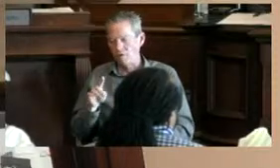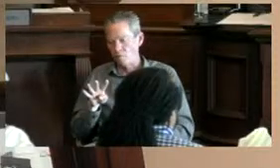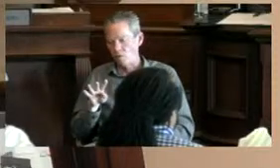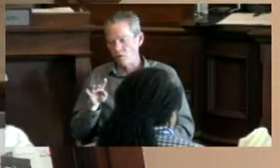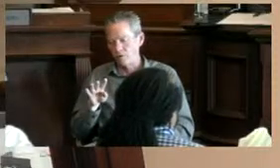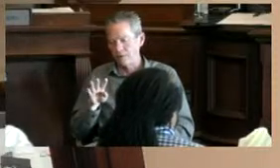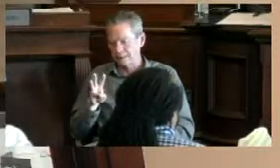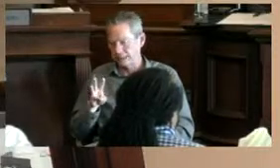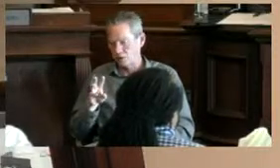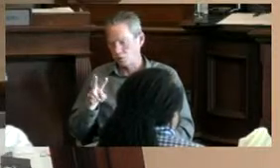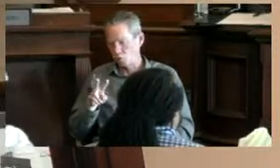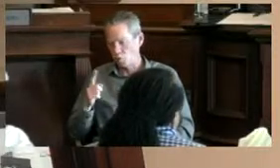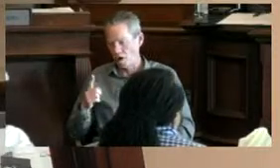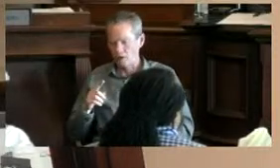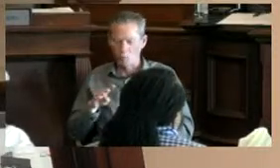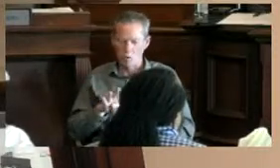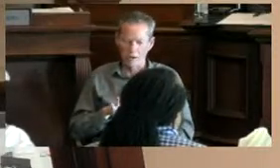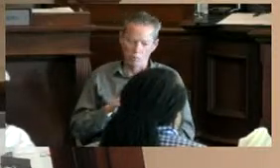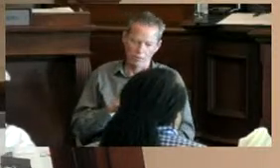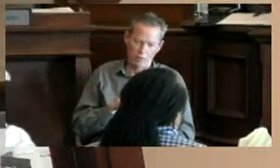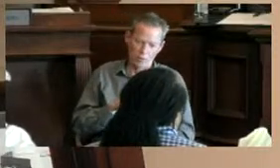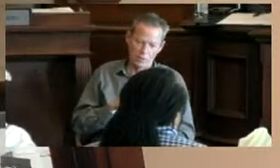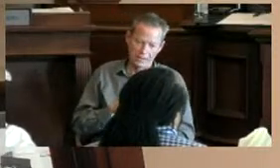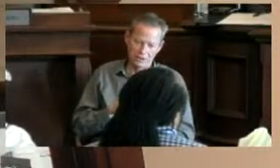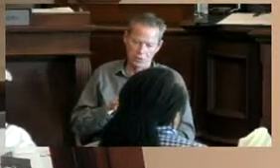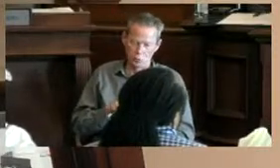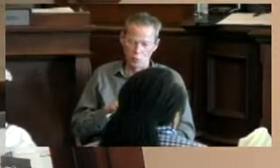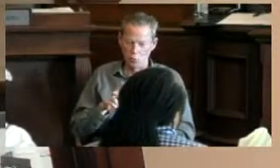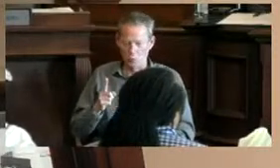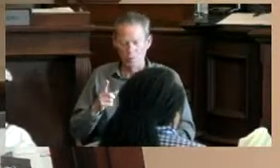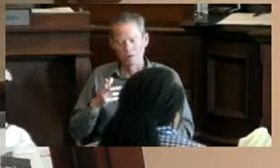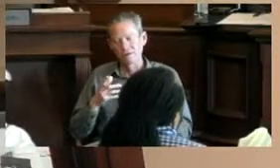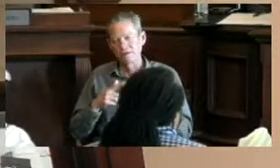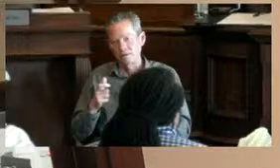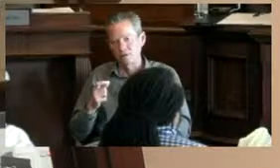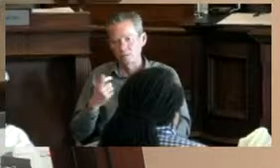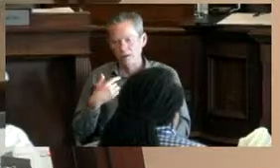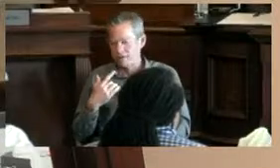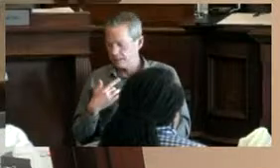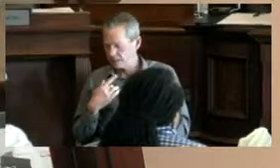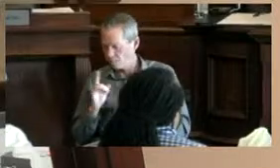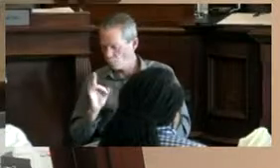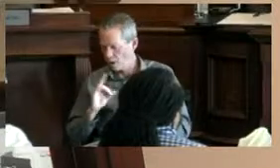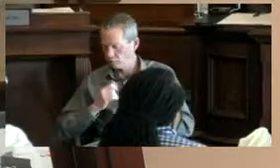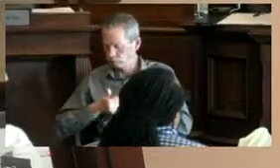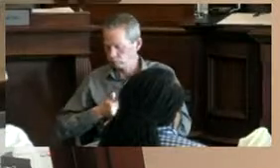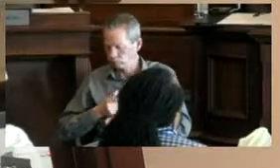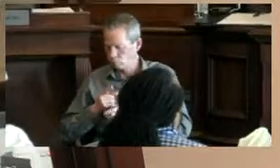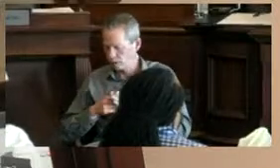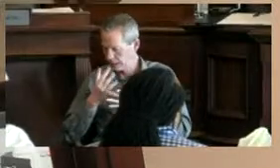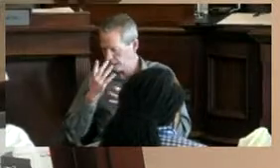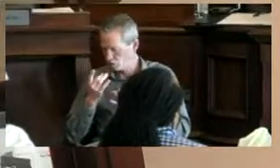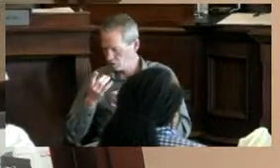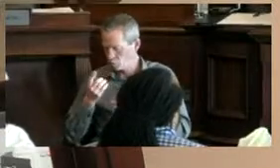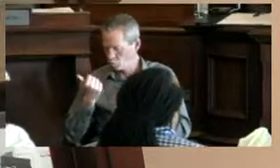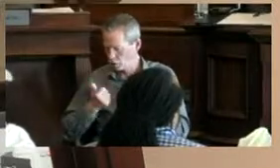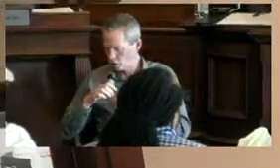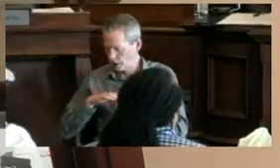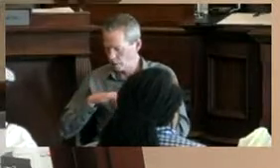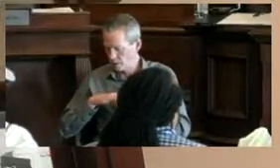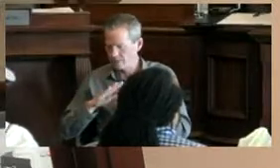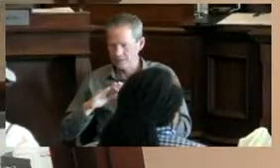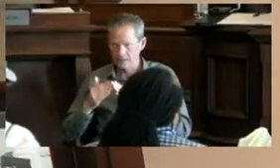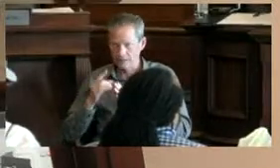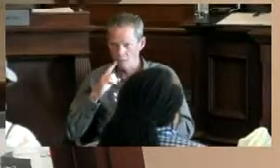X number in 14611, something like that, so we have a sense of what's in the pipeline potentially, what's the interest level. And for